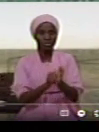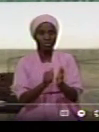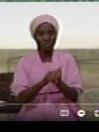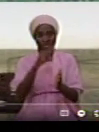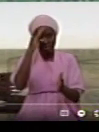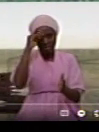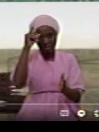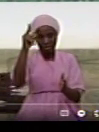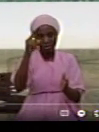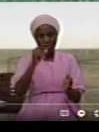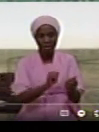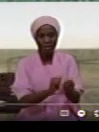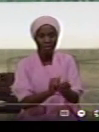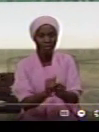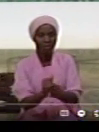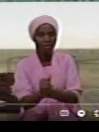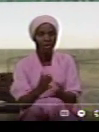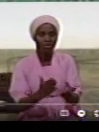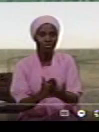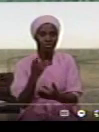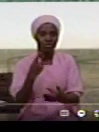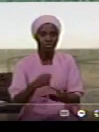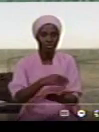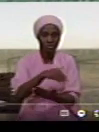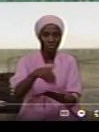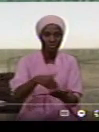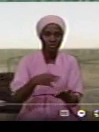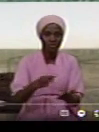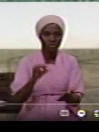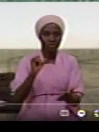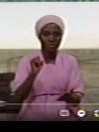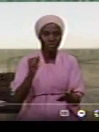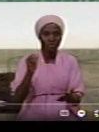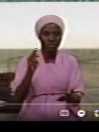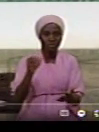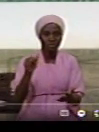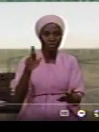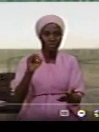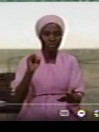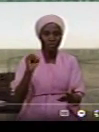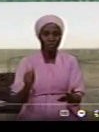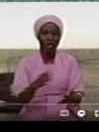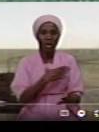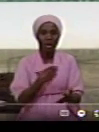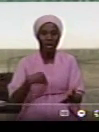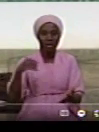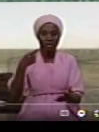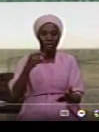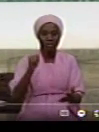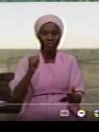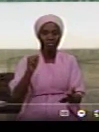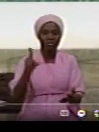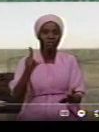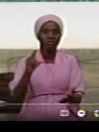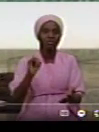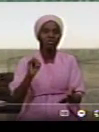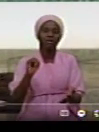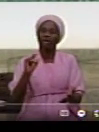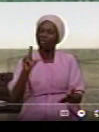midst of Samaria and Galilee. And as he entered into a certain